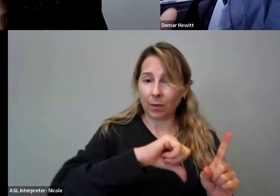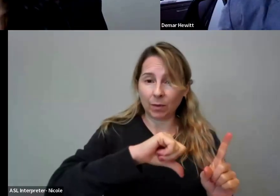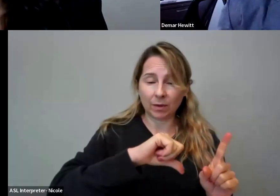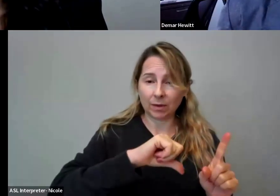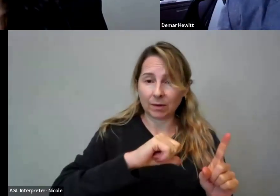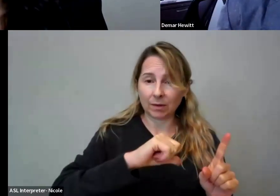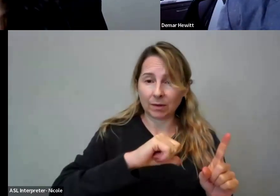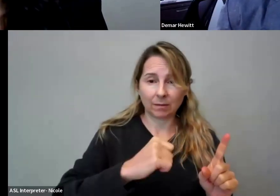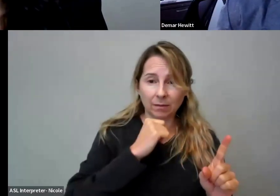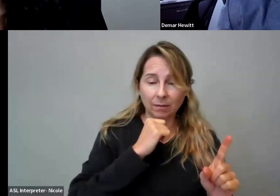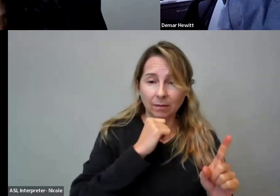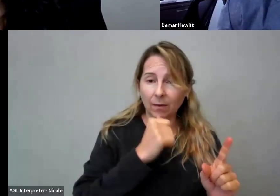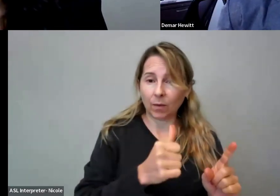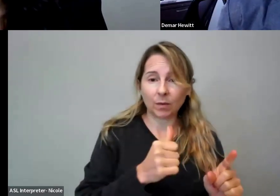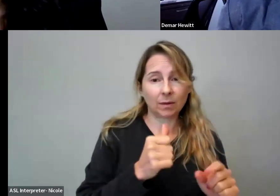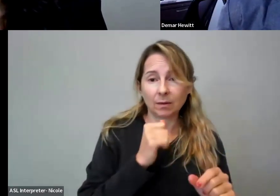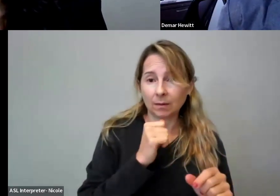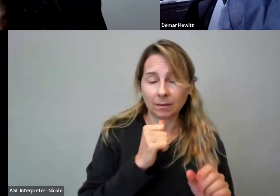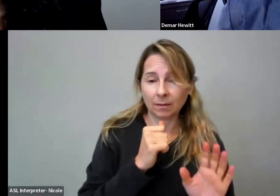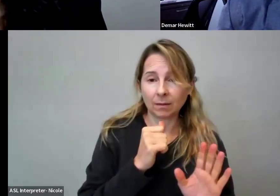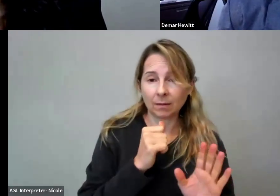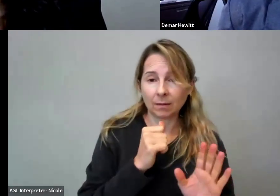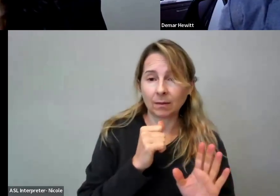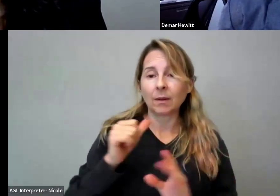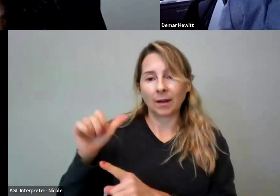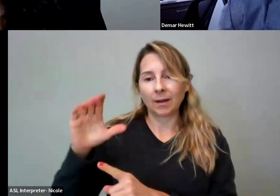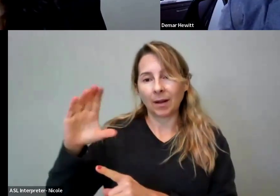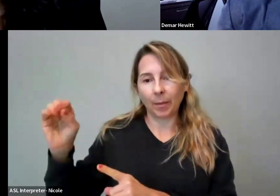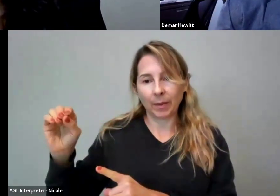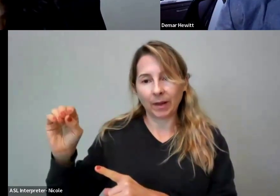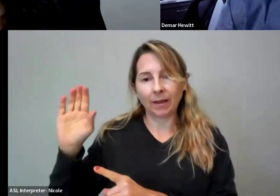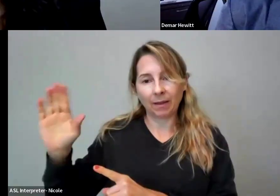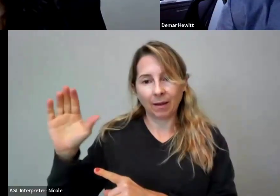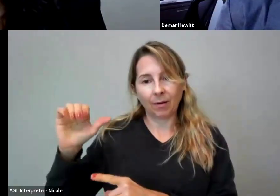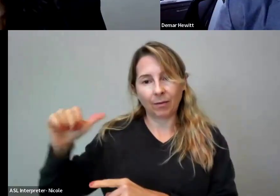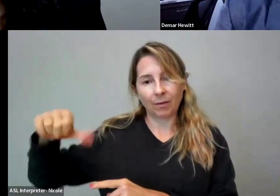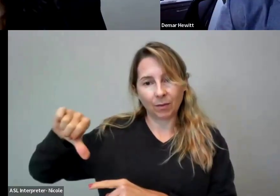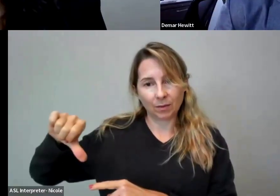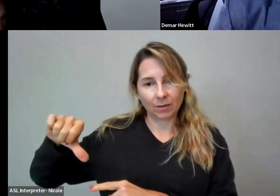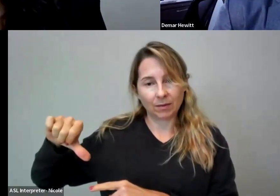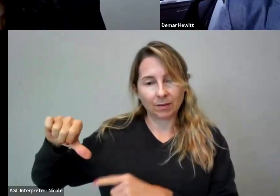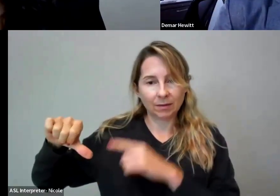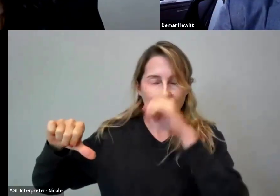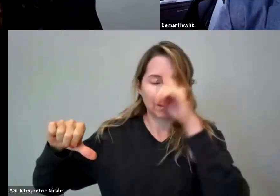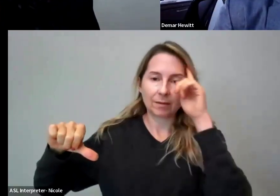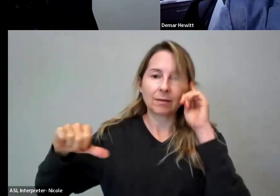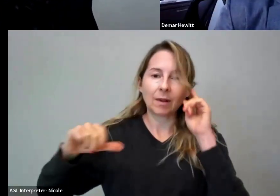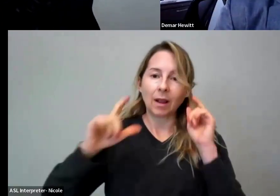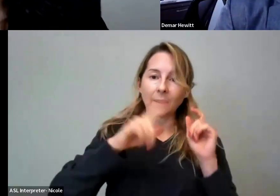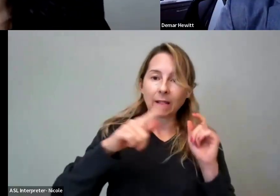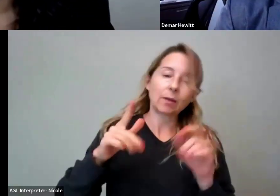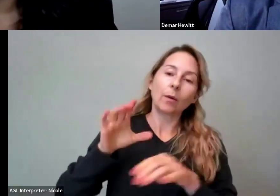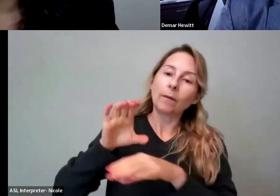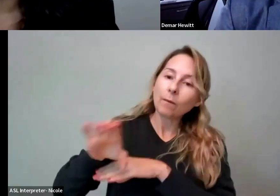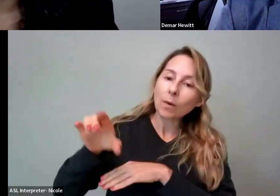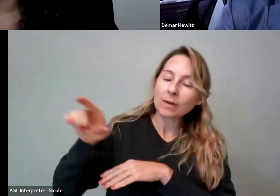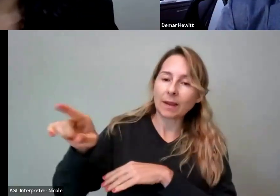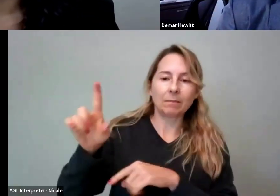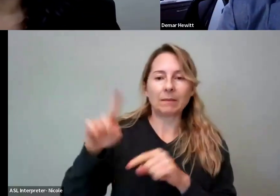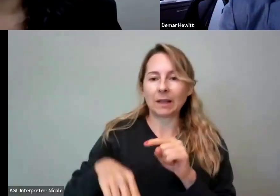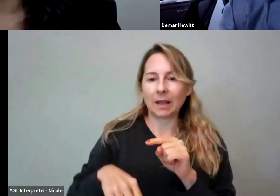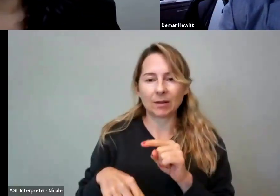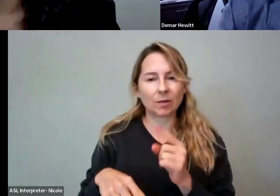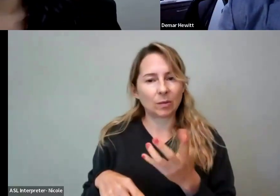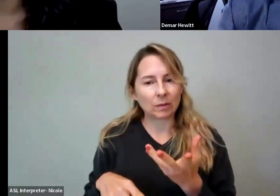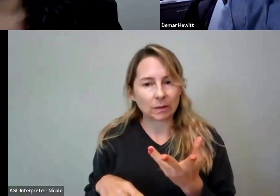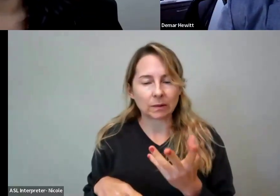to discharge their duty to accommodate, because the landlord cannot compel a third party to take a course of action. So keep that in mind.